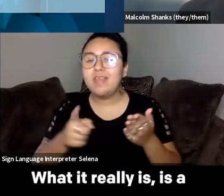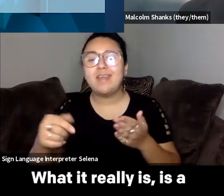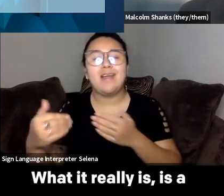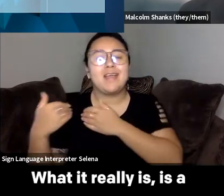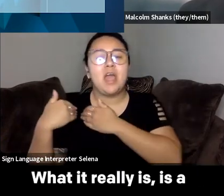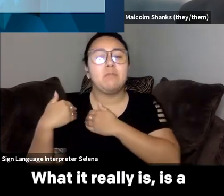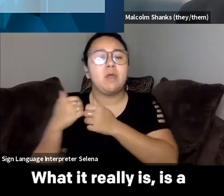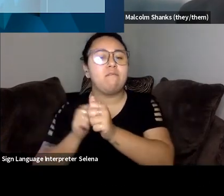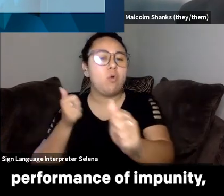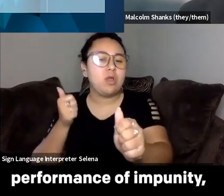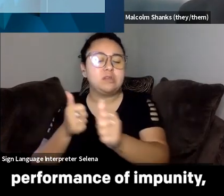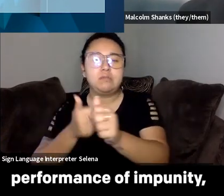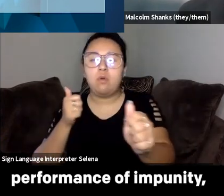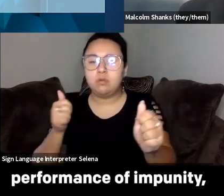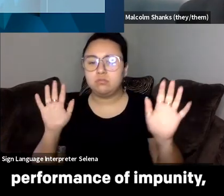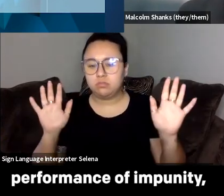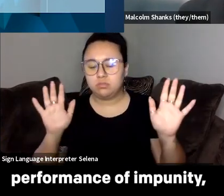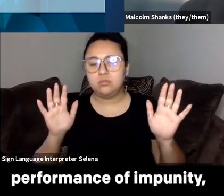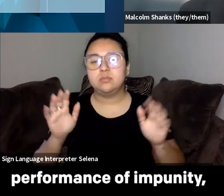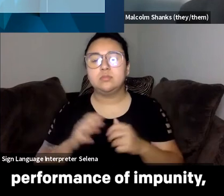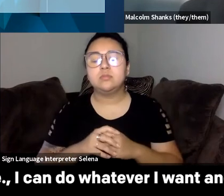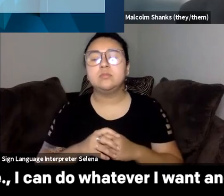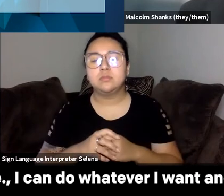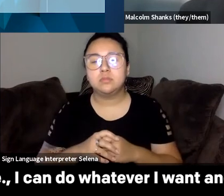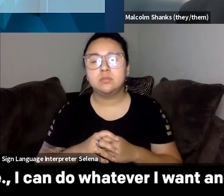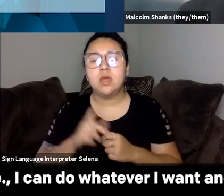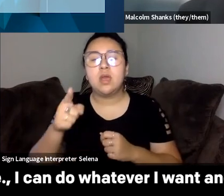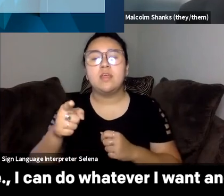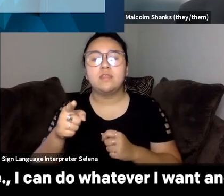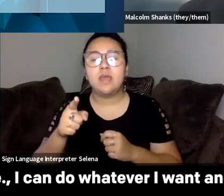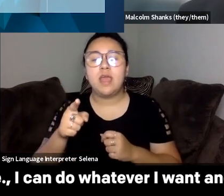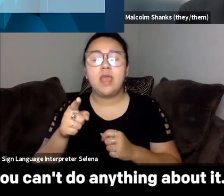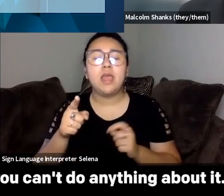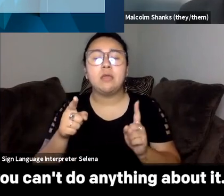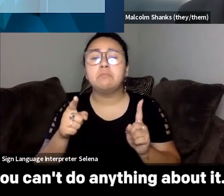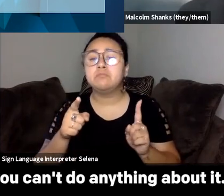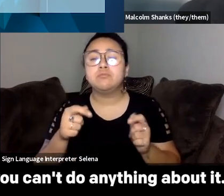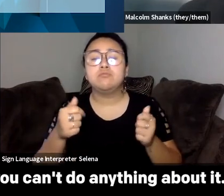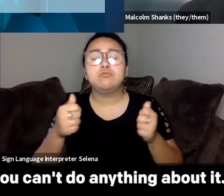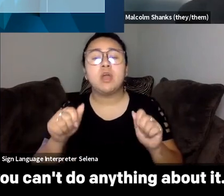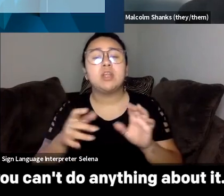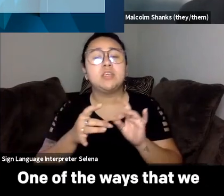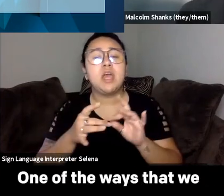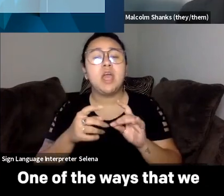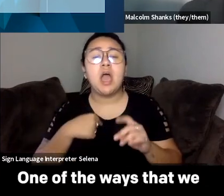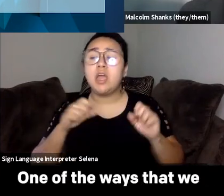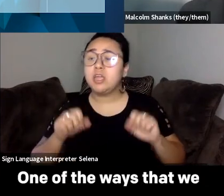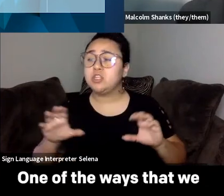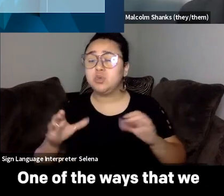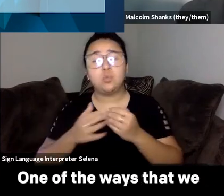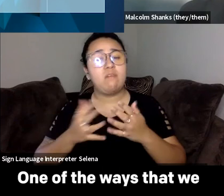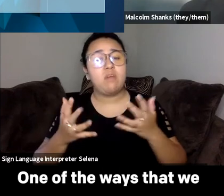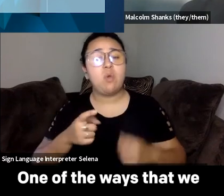really is a performance of impunity, i.e. I can do whatever I want and you can't do anything about it. One of the